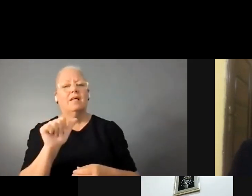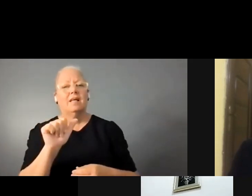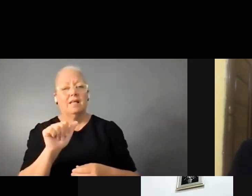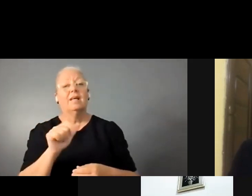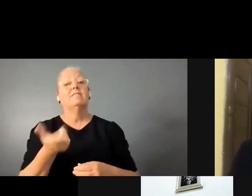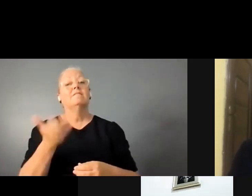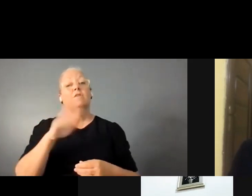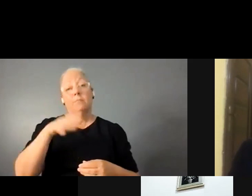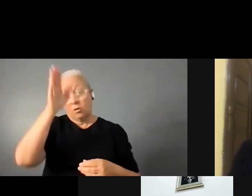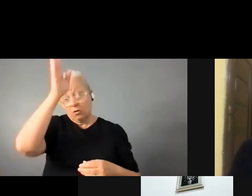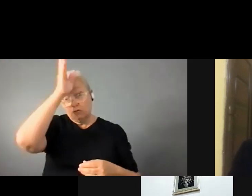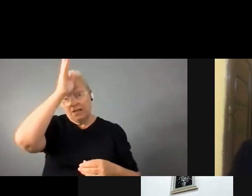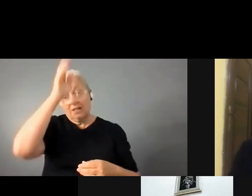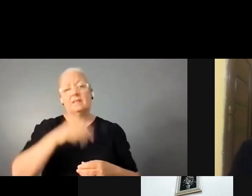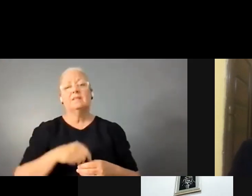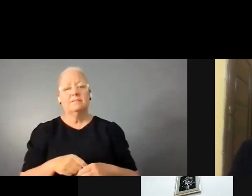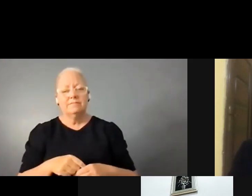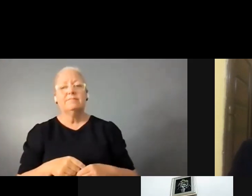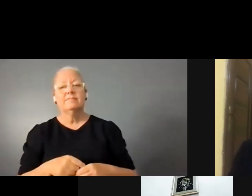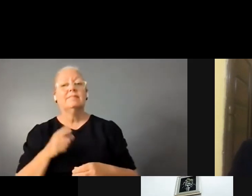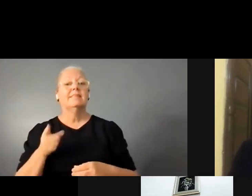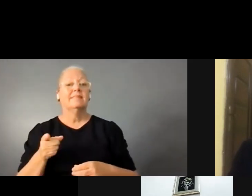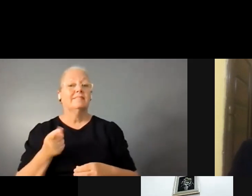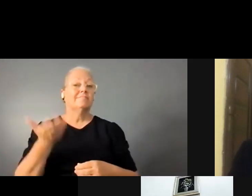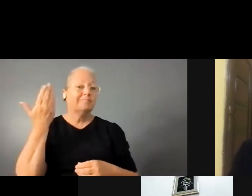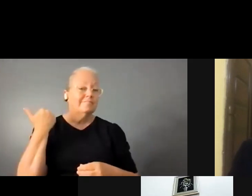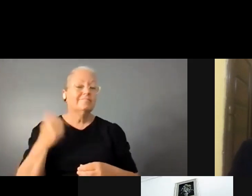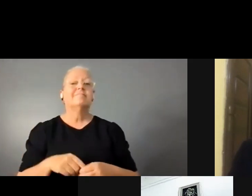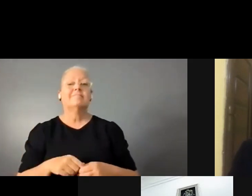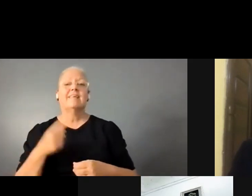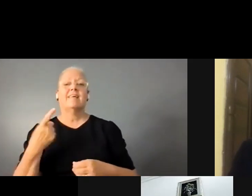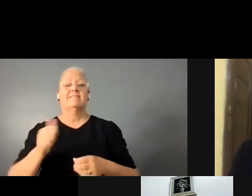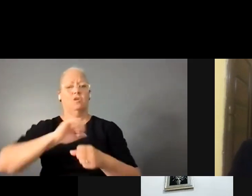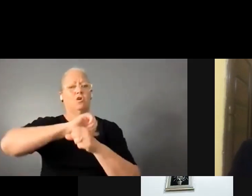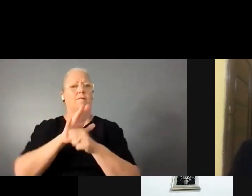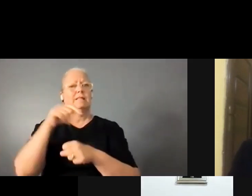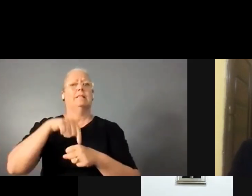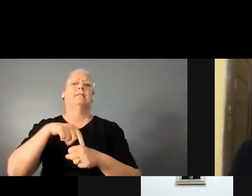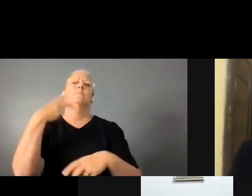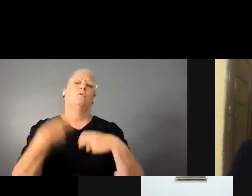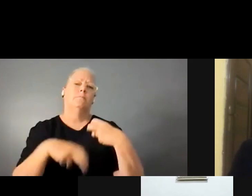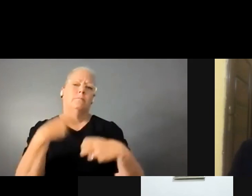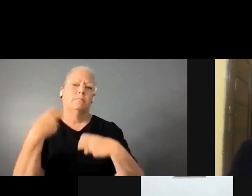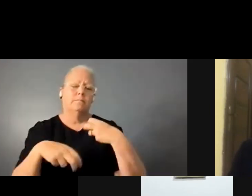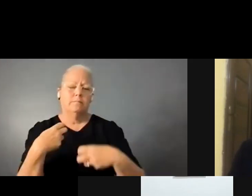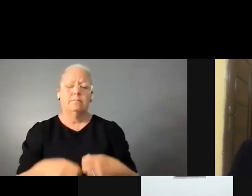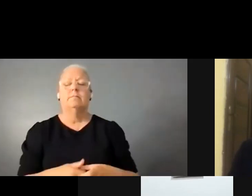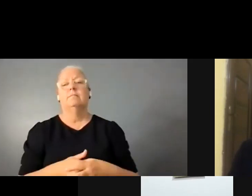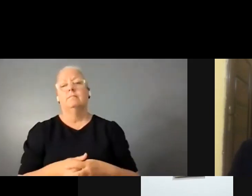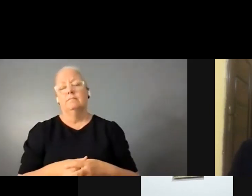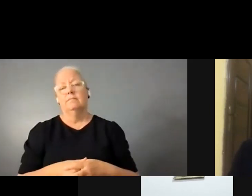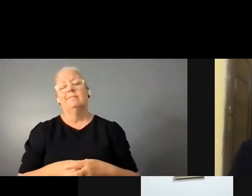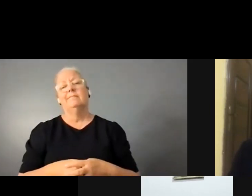was also affected by the pandemic, especially that she already had her own